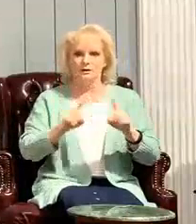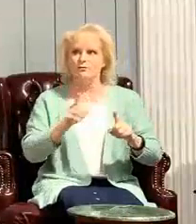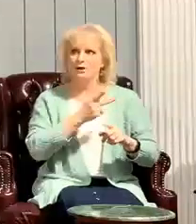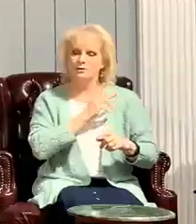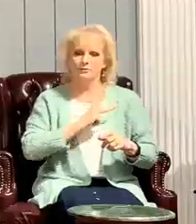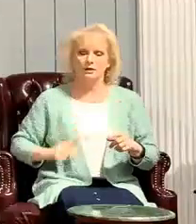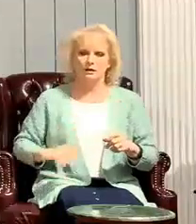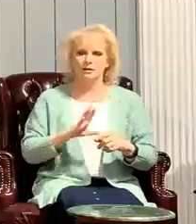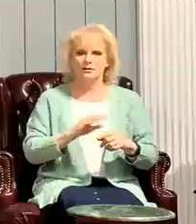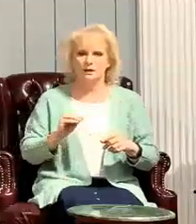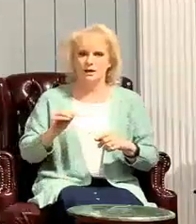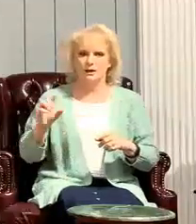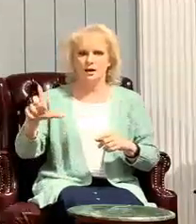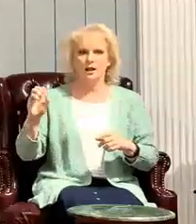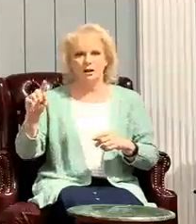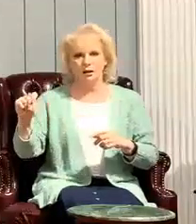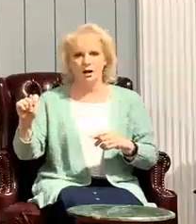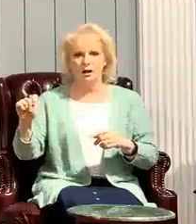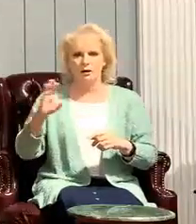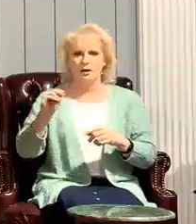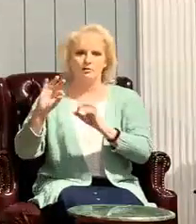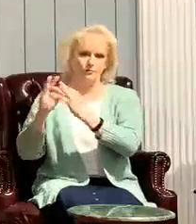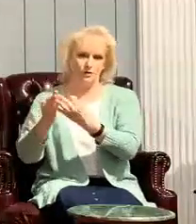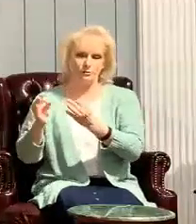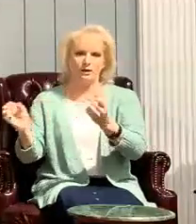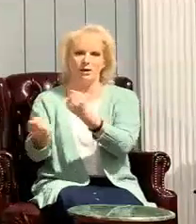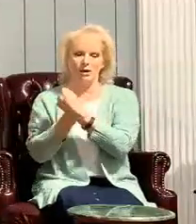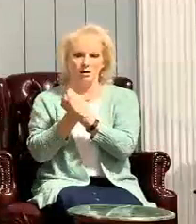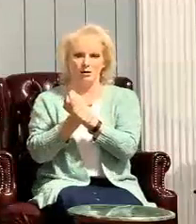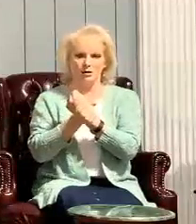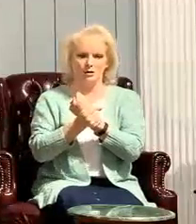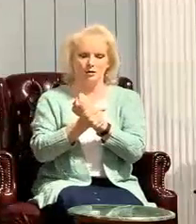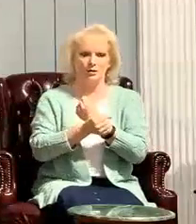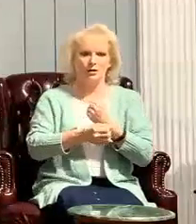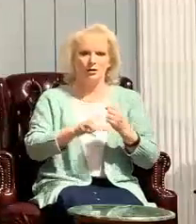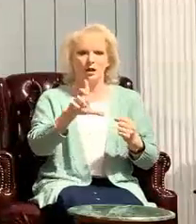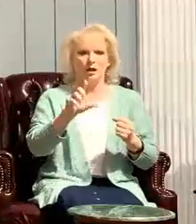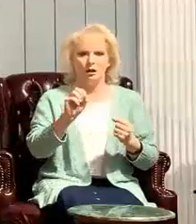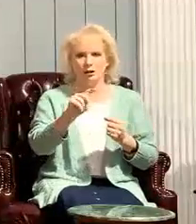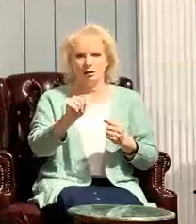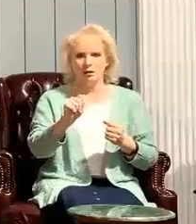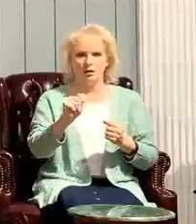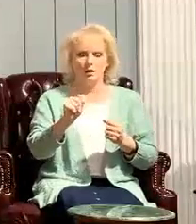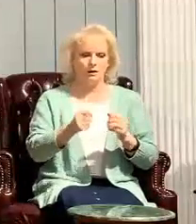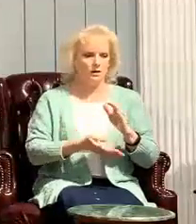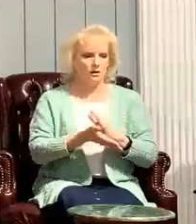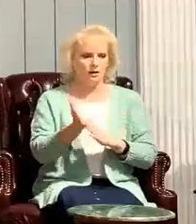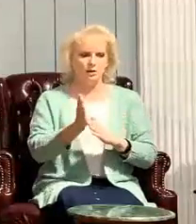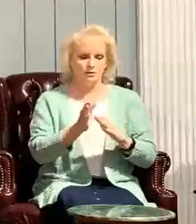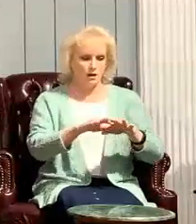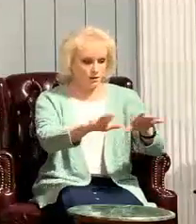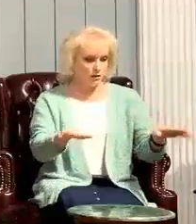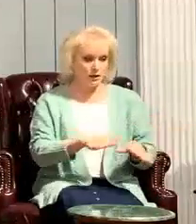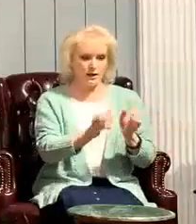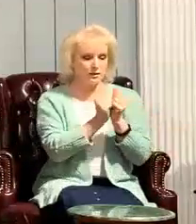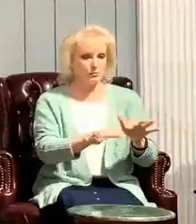And Lot and his family have been taken captive. Lot has left the land of God. He has left the blessing of God for